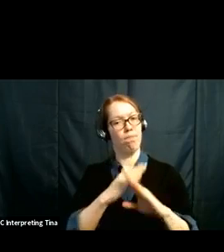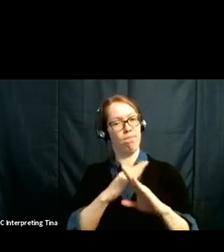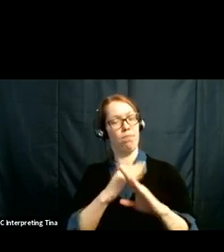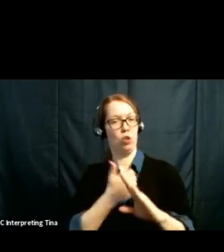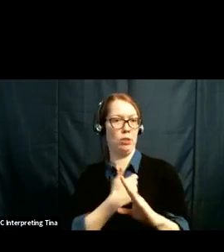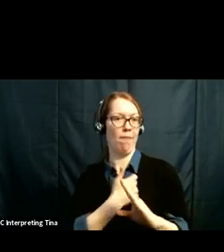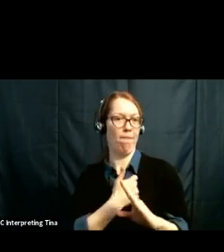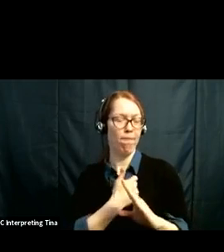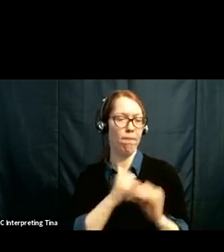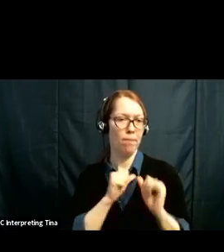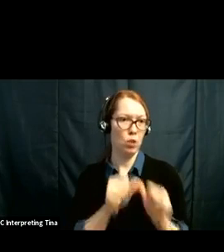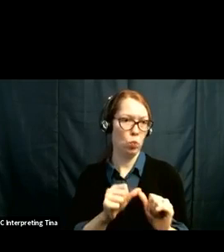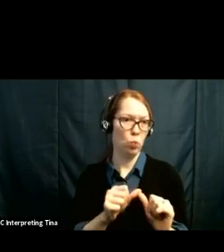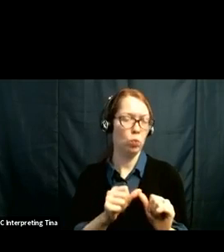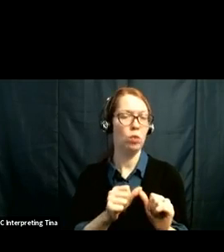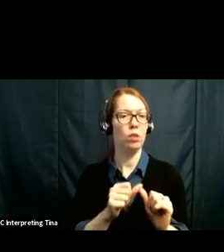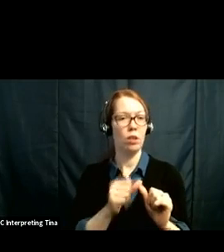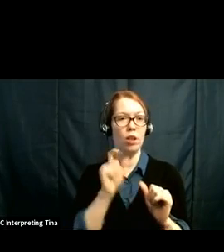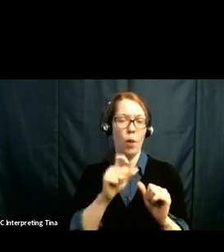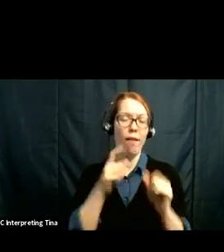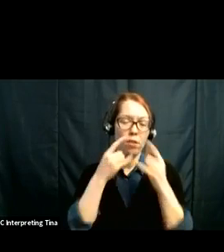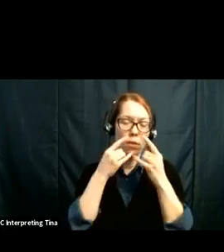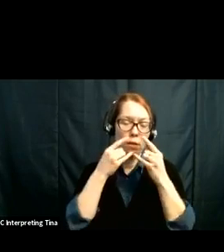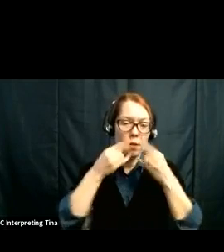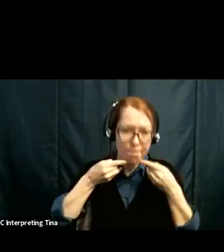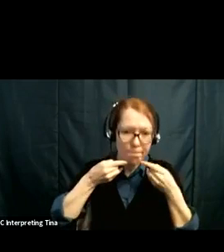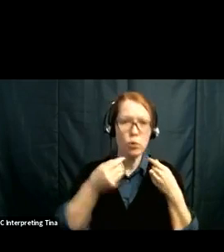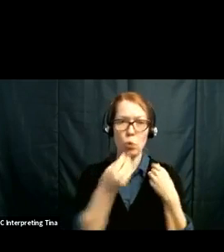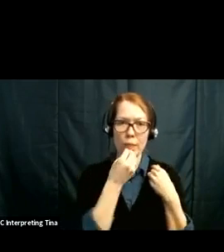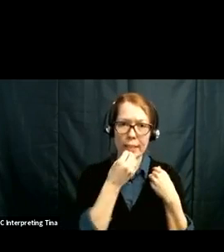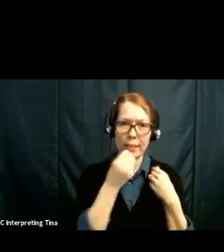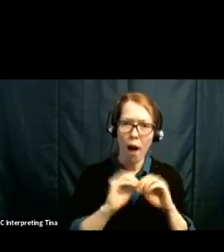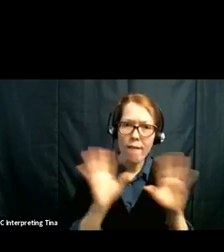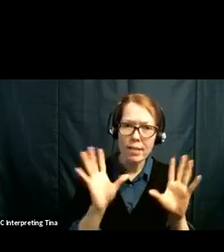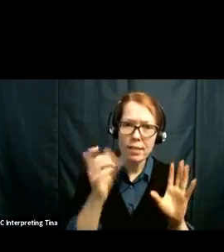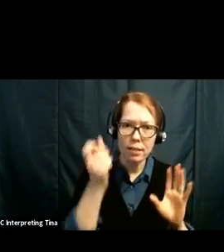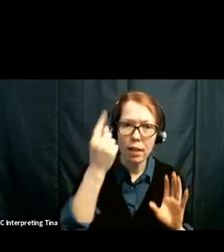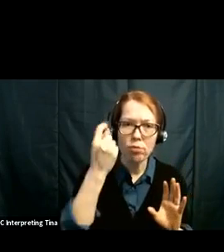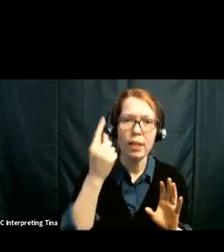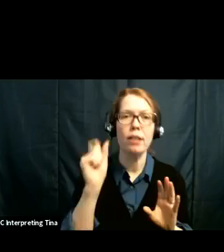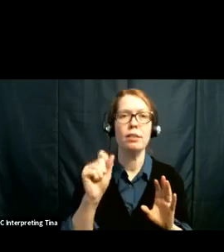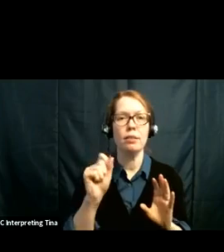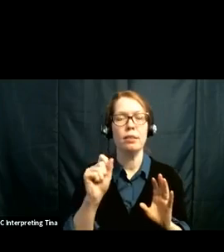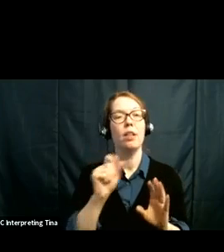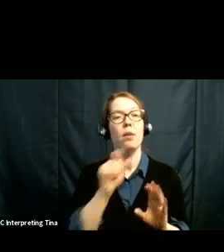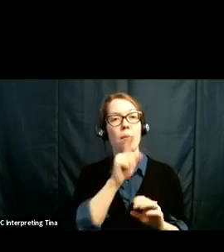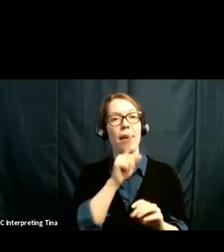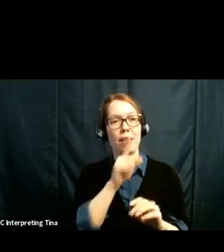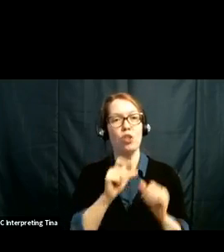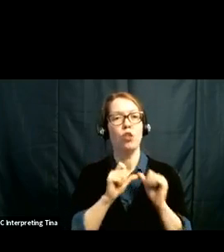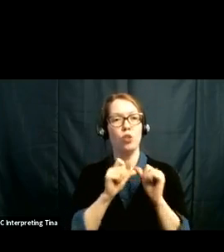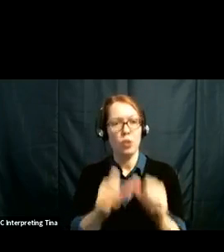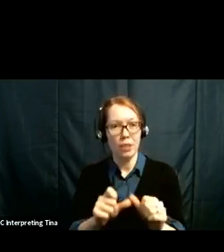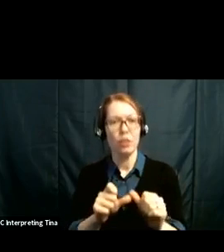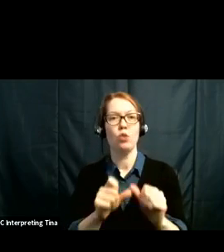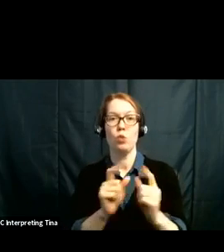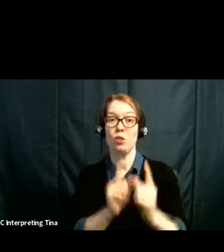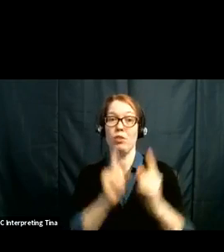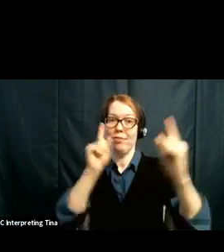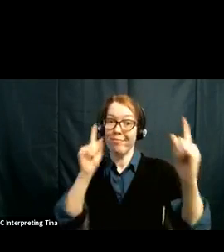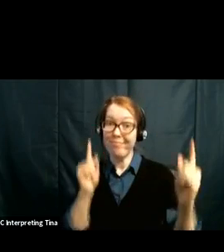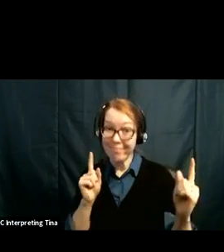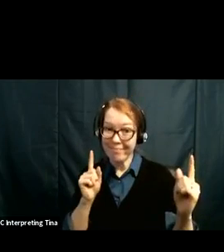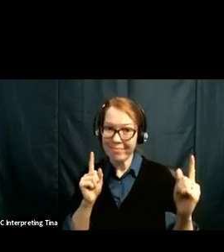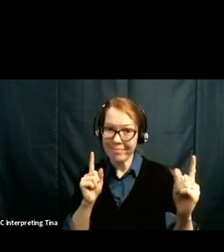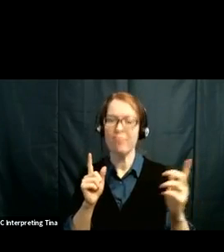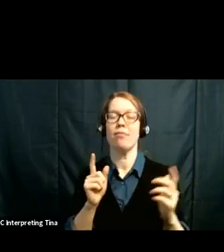have to obviously unmask to eat, but make sure that you are then practicing social distancing so you